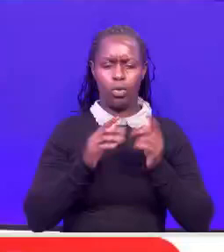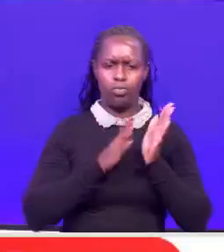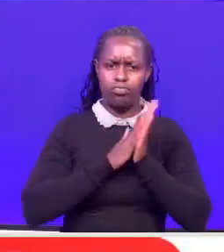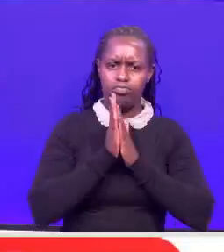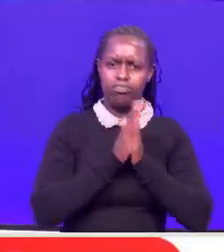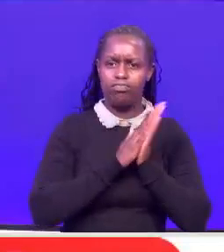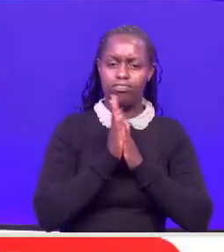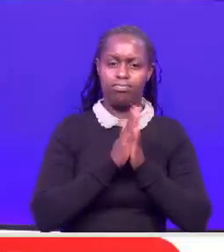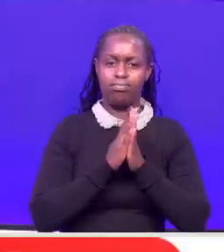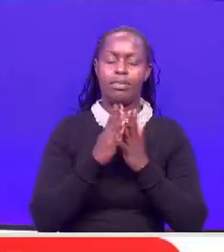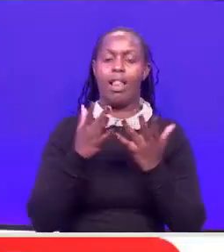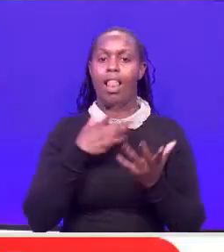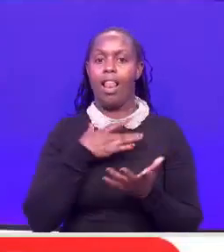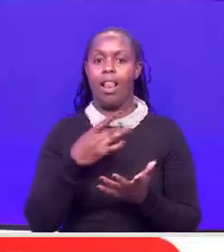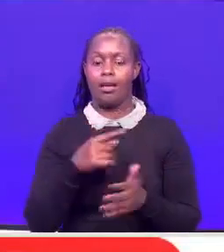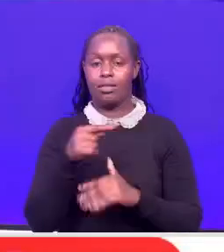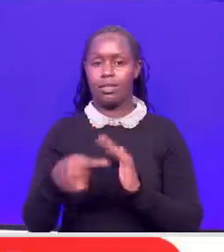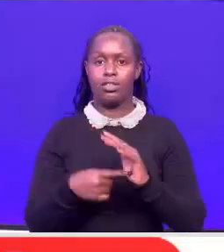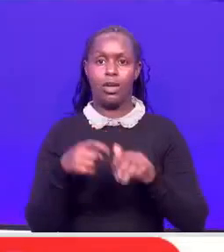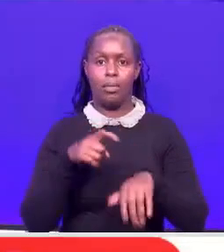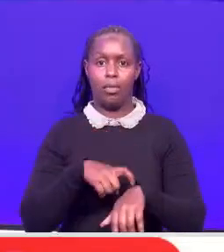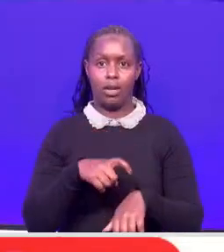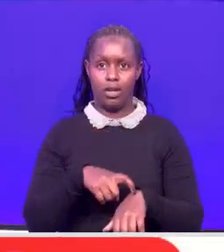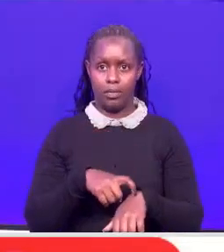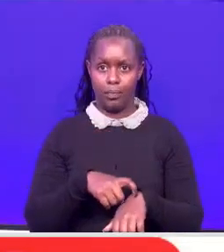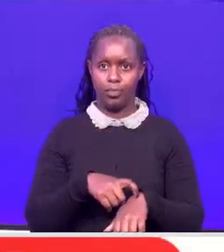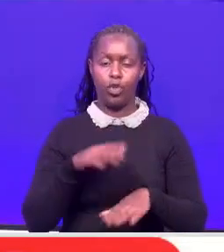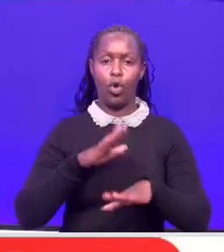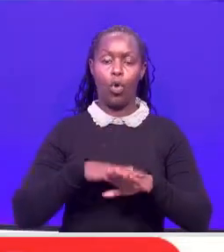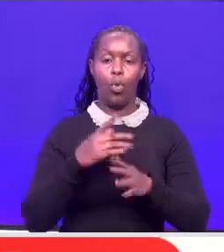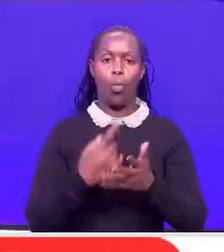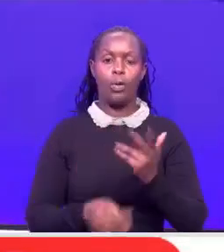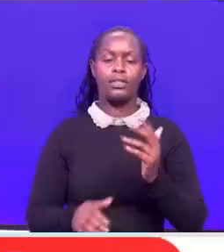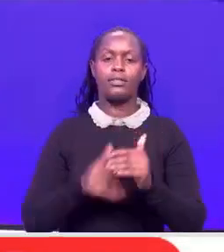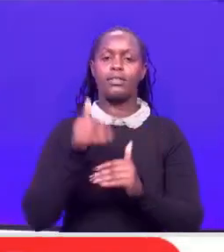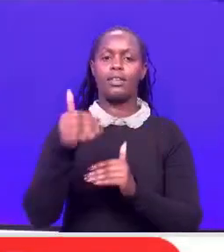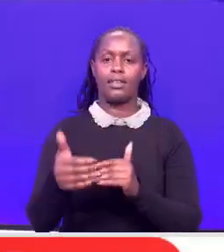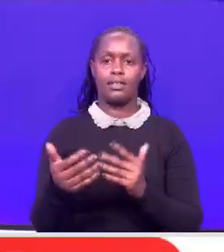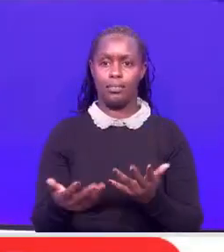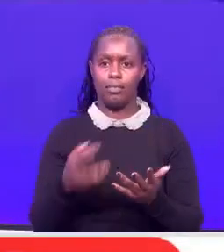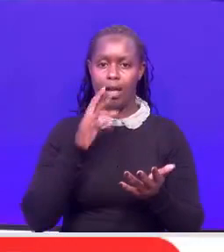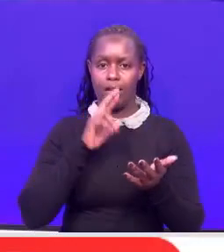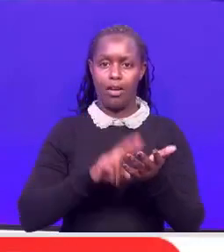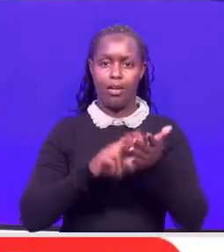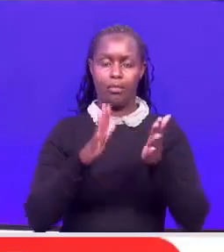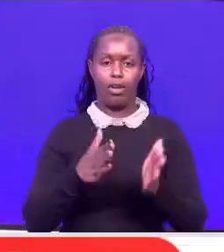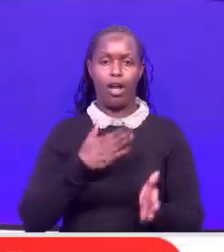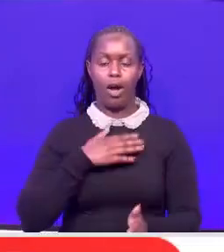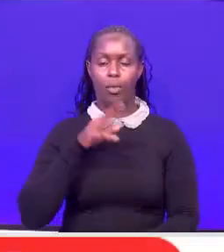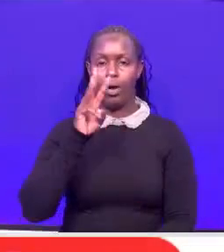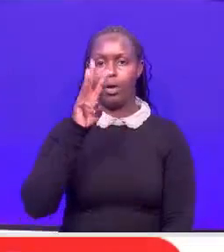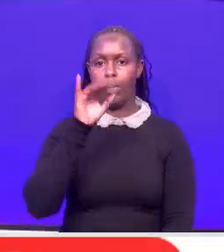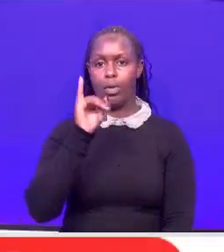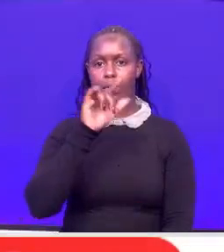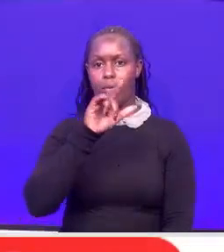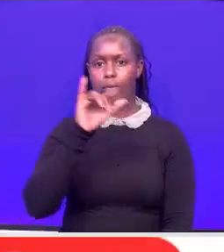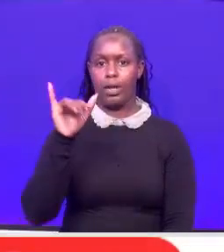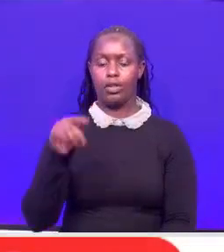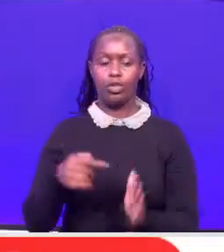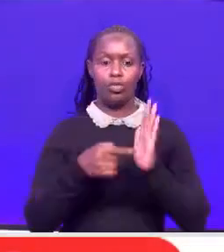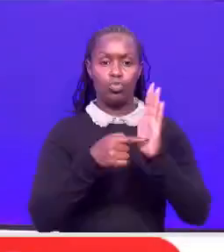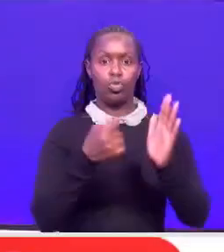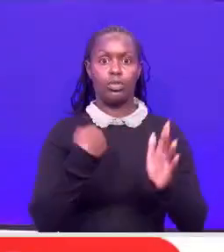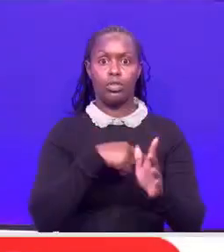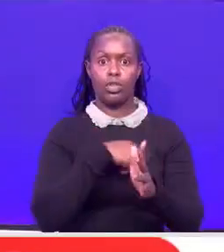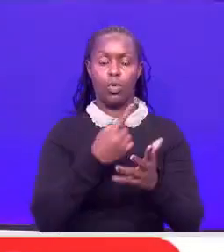immersed in the thrill of the moment, paying little attention to what comes next. Our reporter Willie Dennis Njiru shines the spotlight on